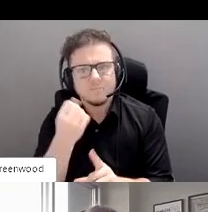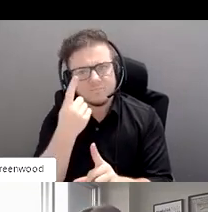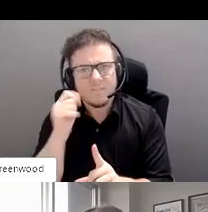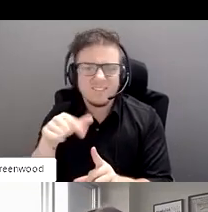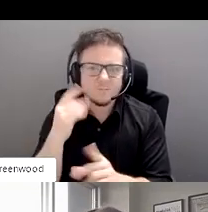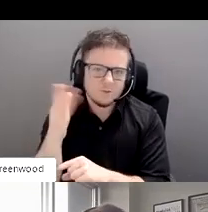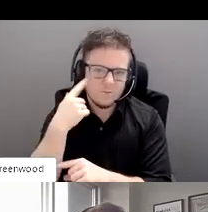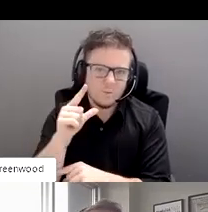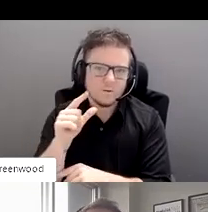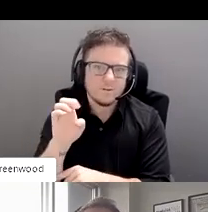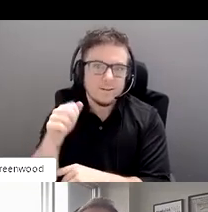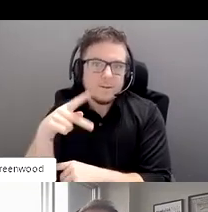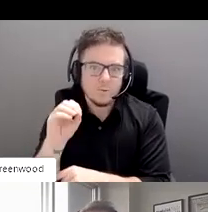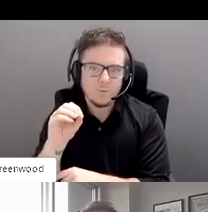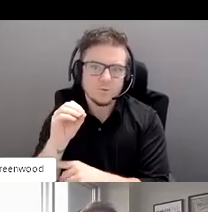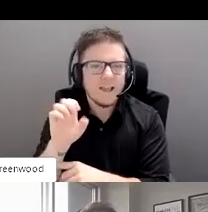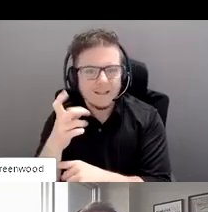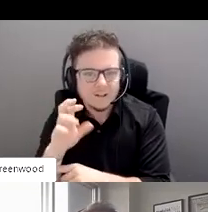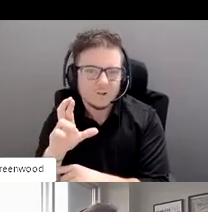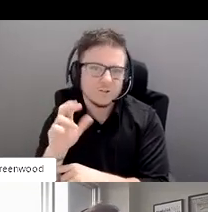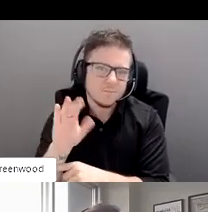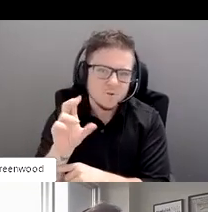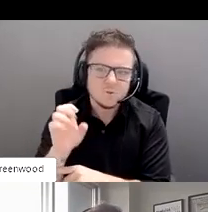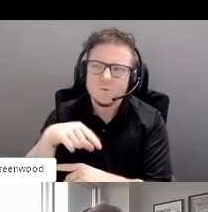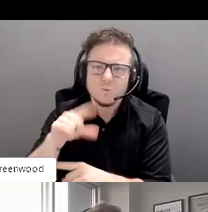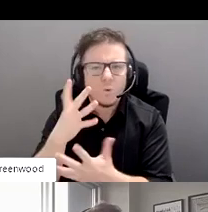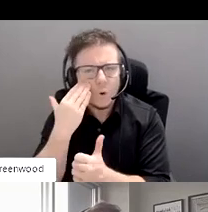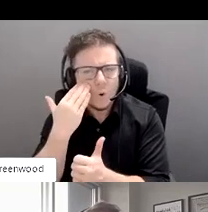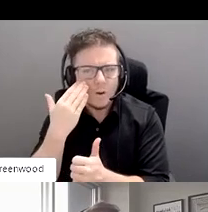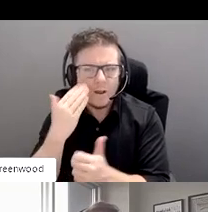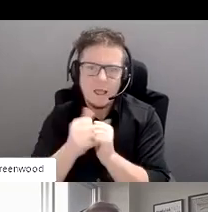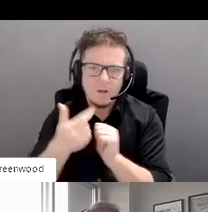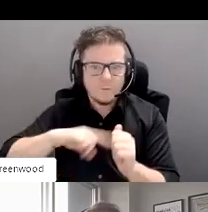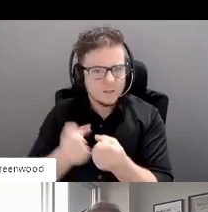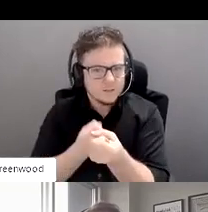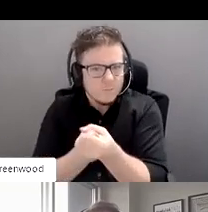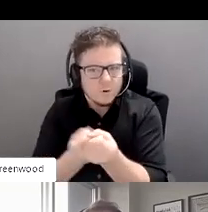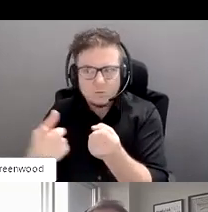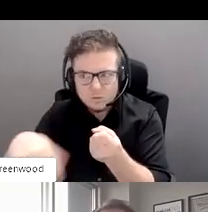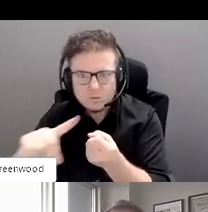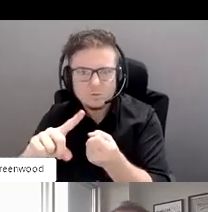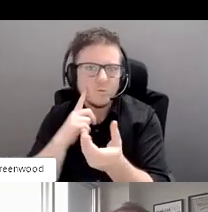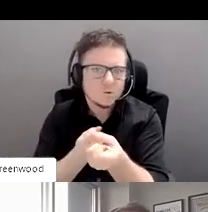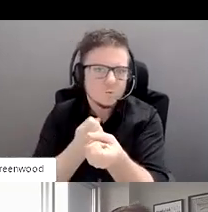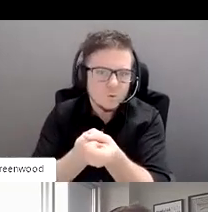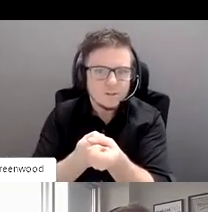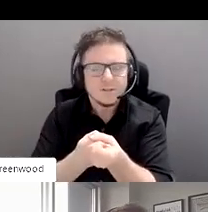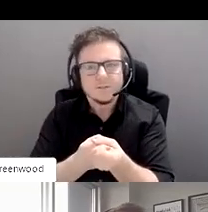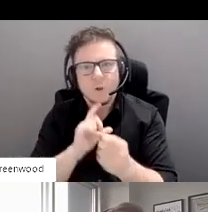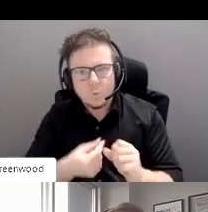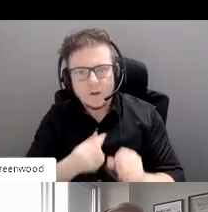Ontario, looking at other ways that Egale can support you through your journey of supporting queer and trans older